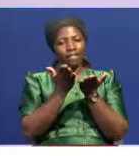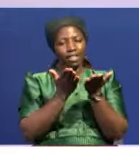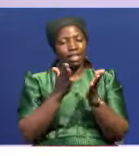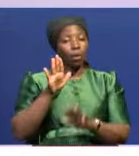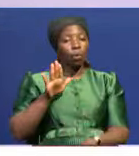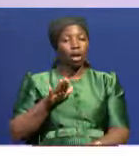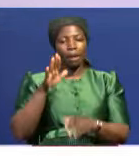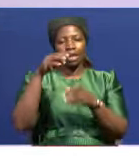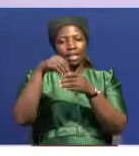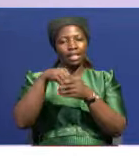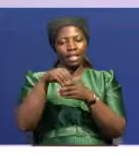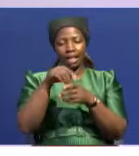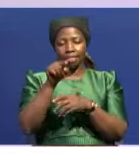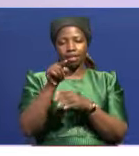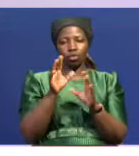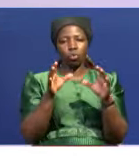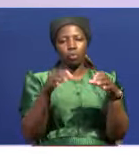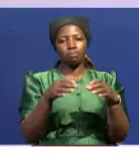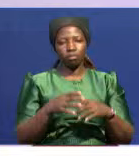servicewomen in this cohort.